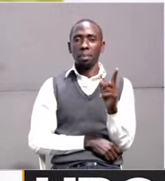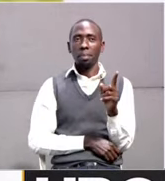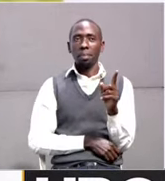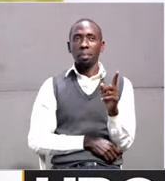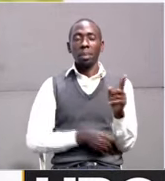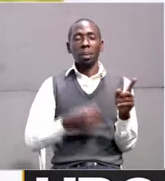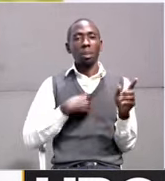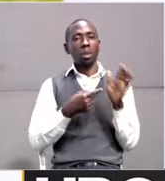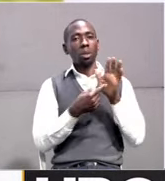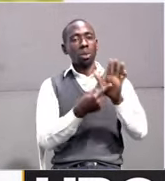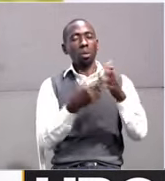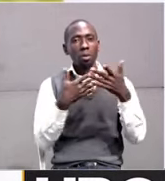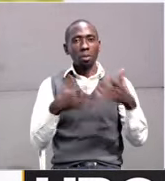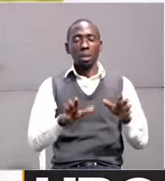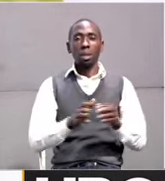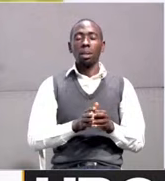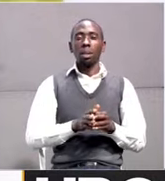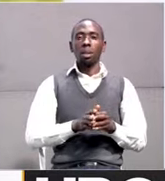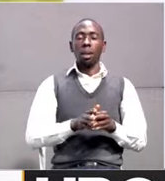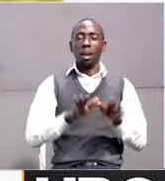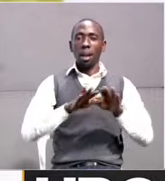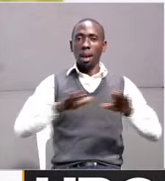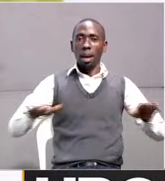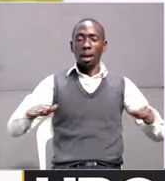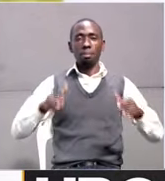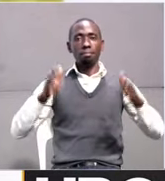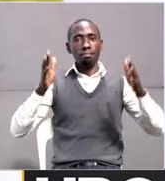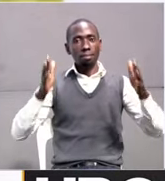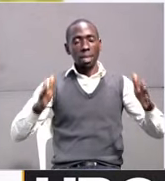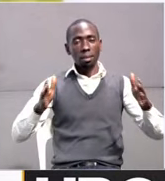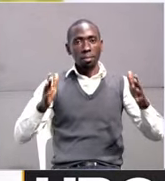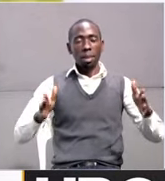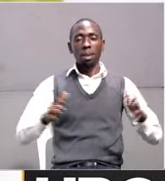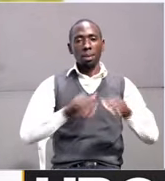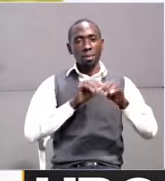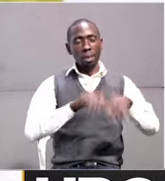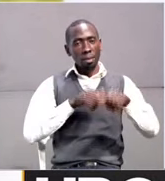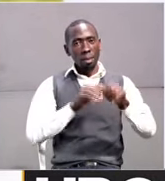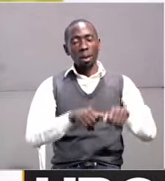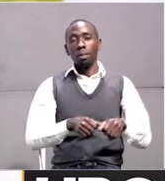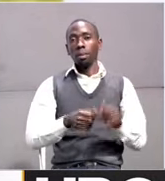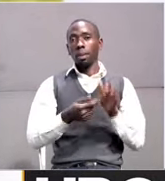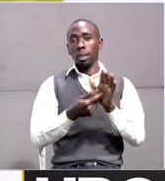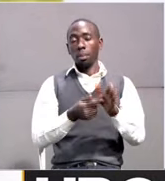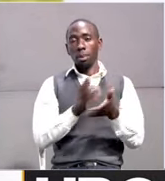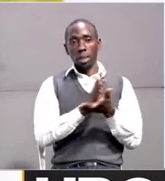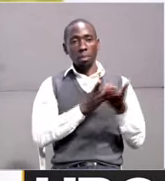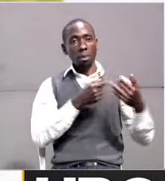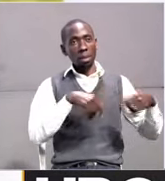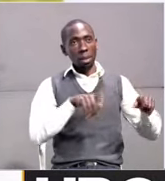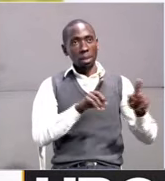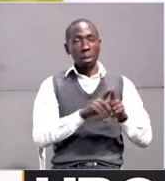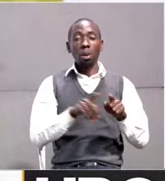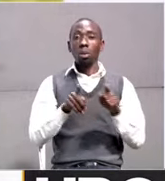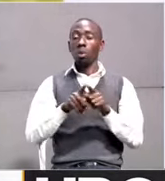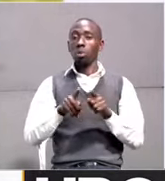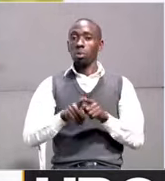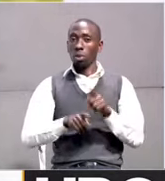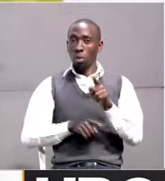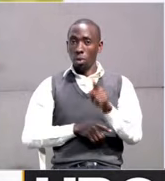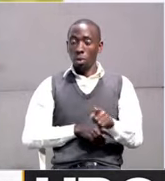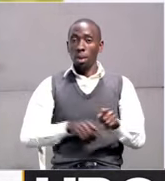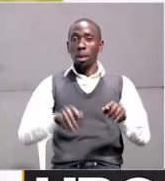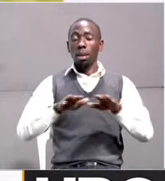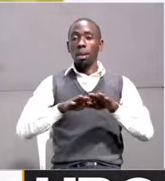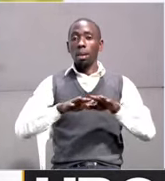agriculture. I have shown you the large scale, like some of us, and the large scale may